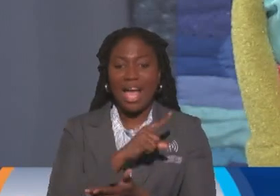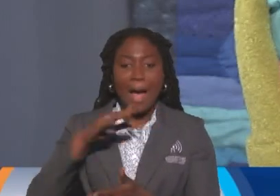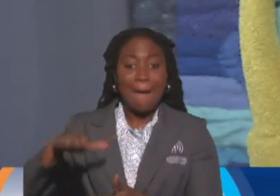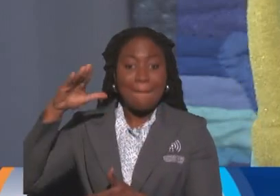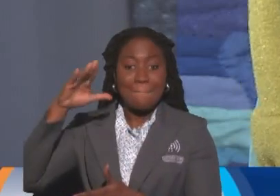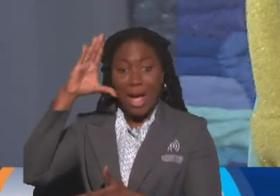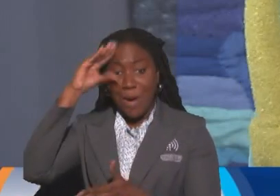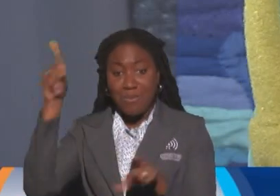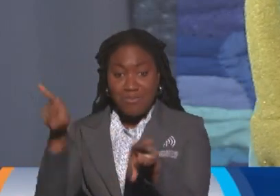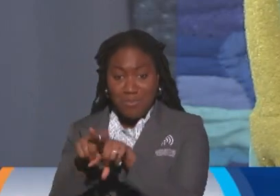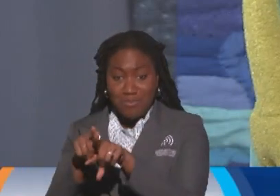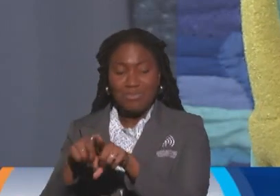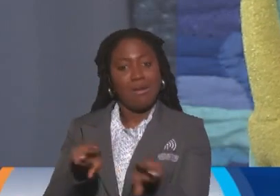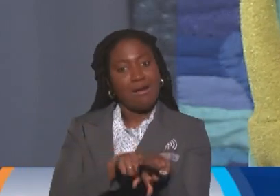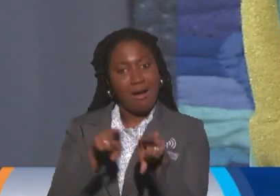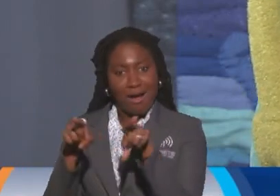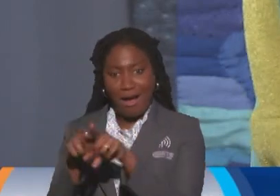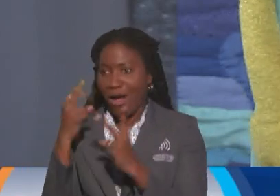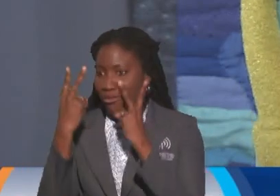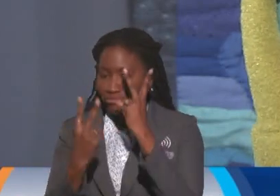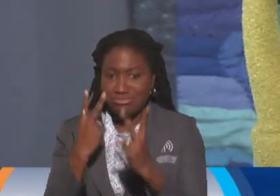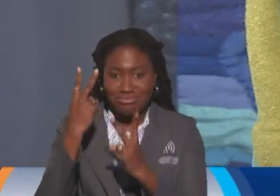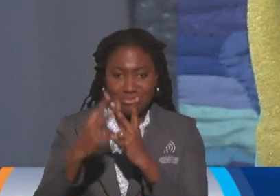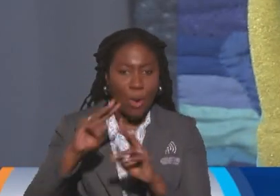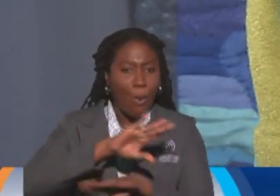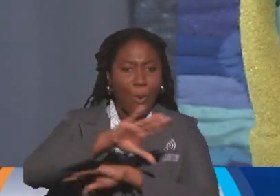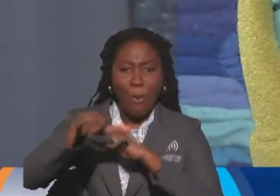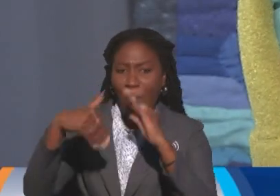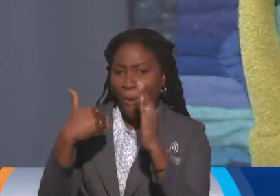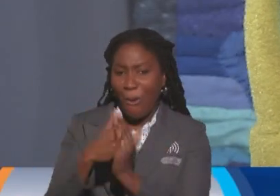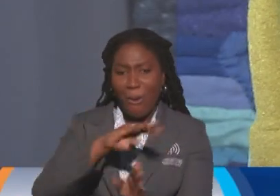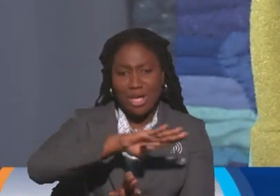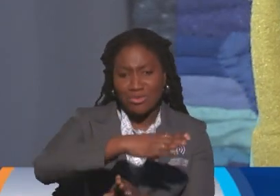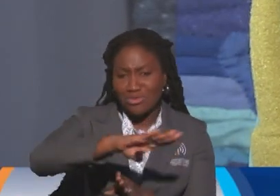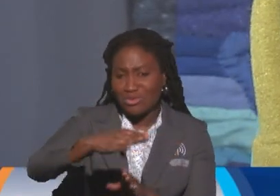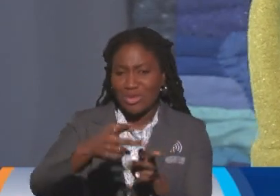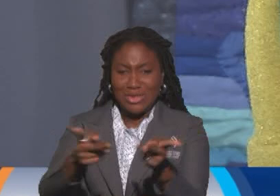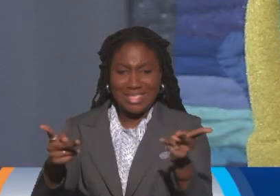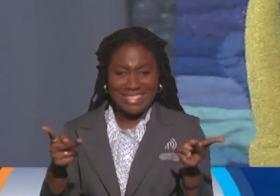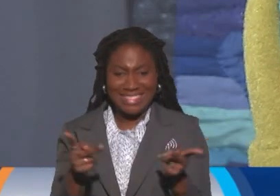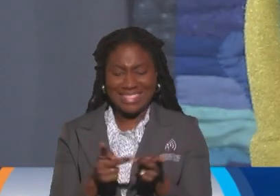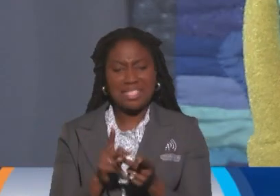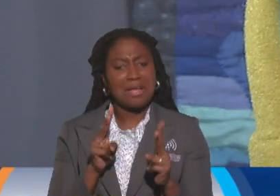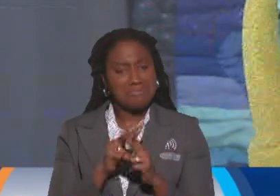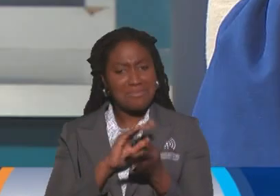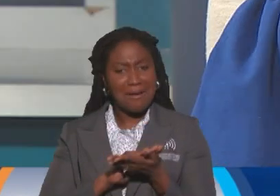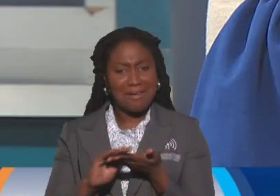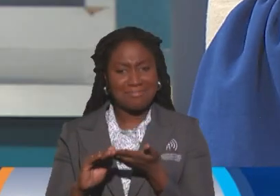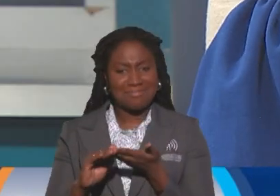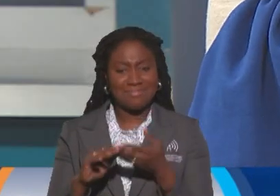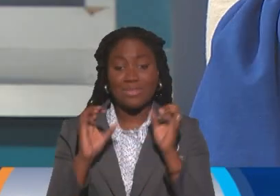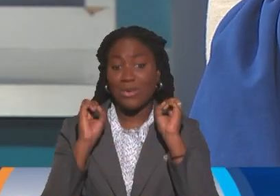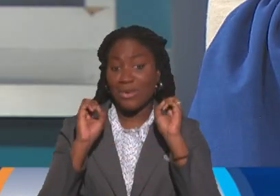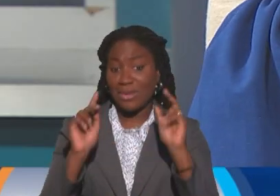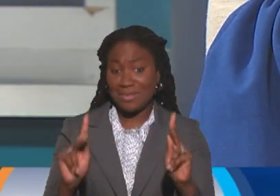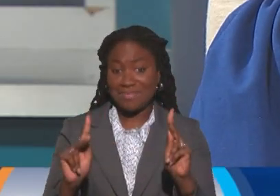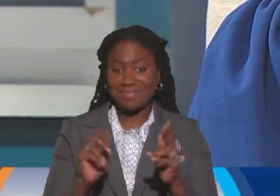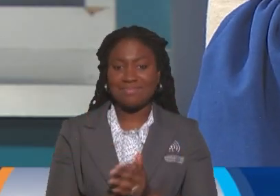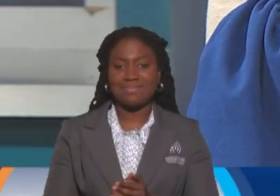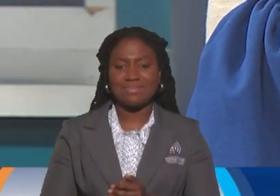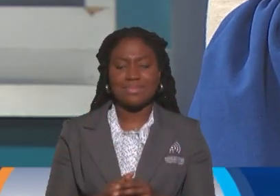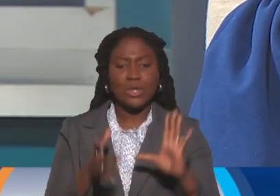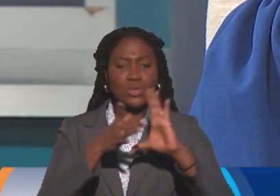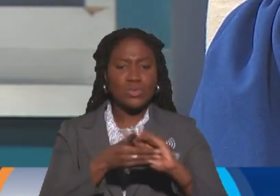Dragon Zelly, has been going to all of these caravans actually. Oh, very nice. Okay. So initiatives like